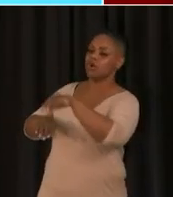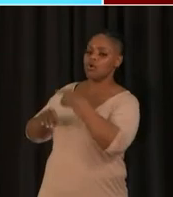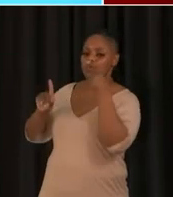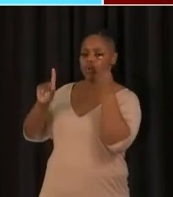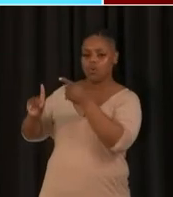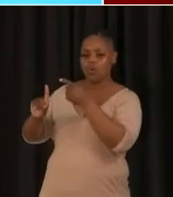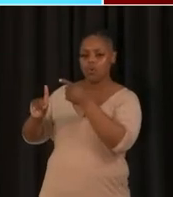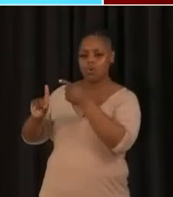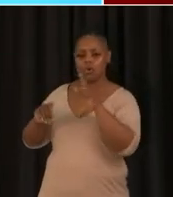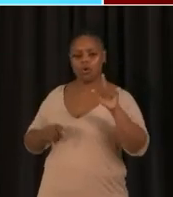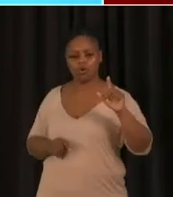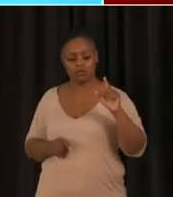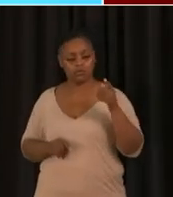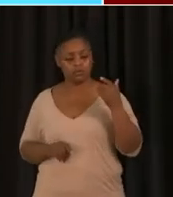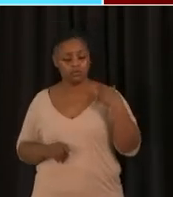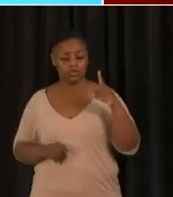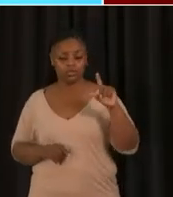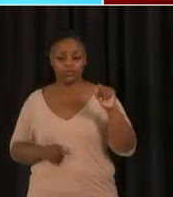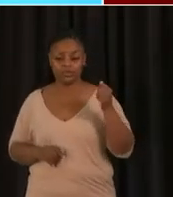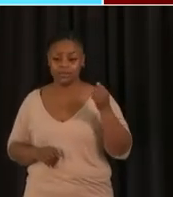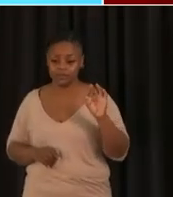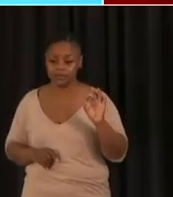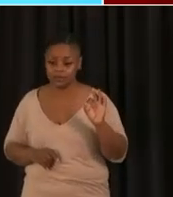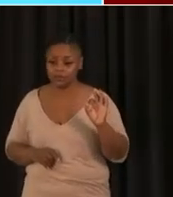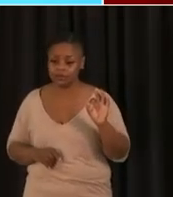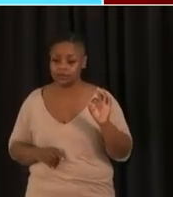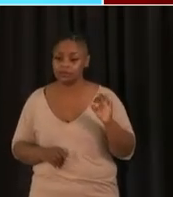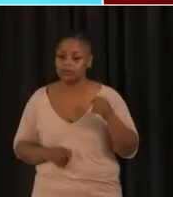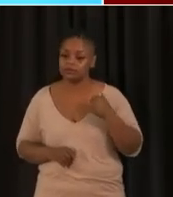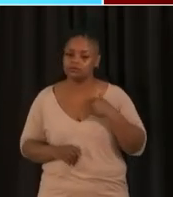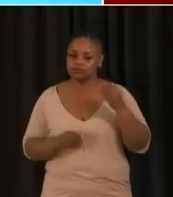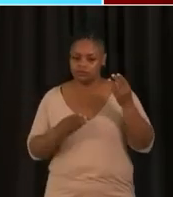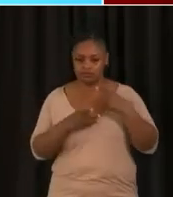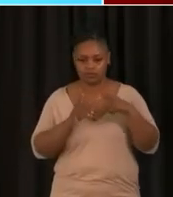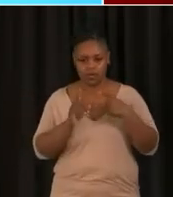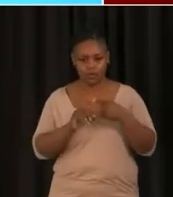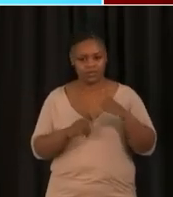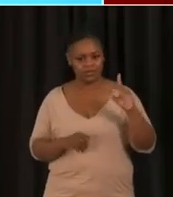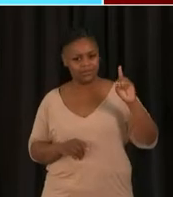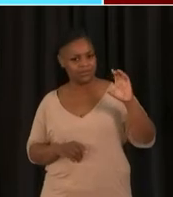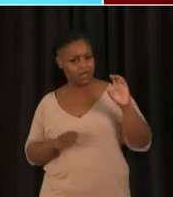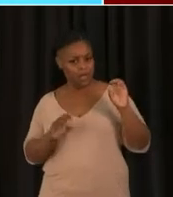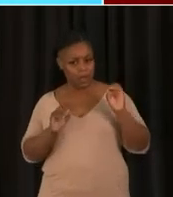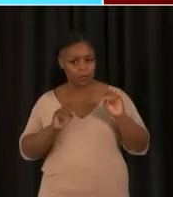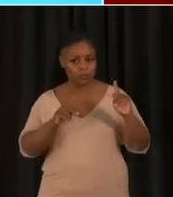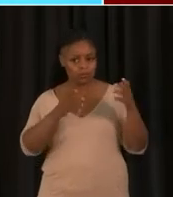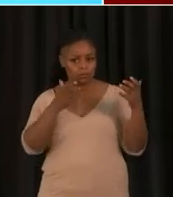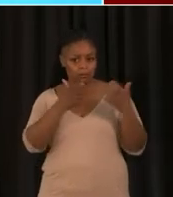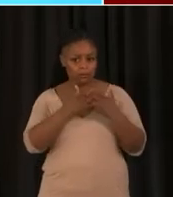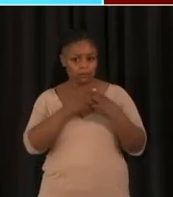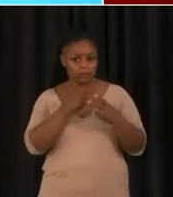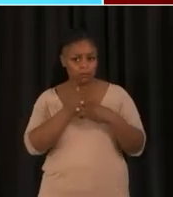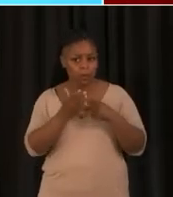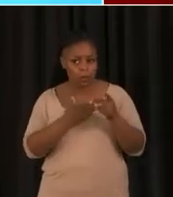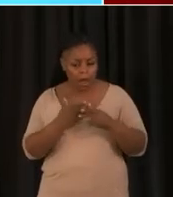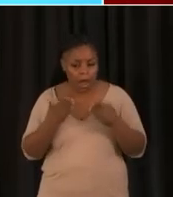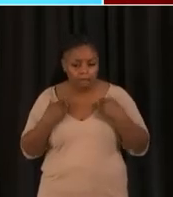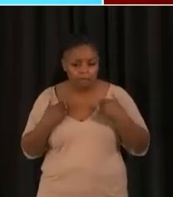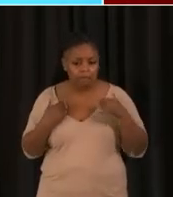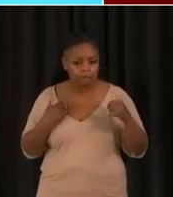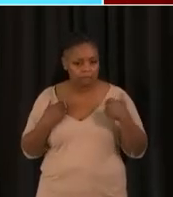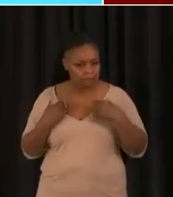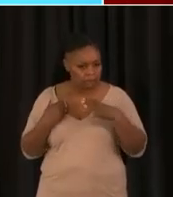7. My father and his family are third-generation D.C. natives, and prior to being a homeowner, my son and I lived with my